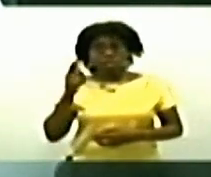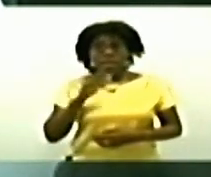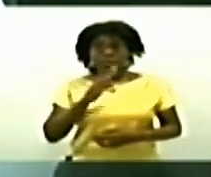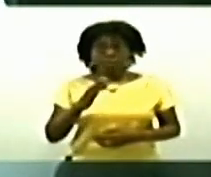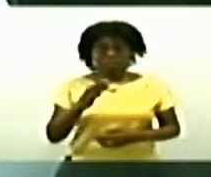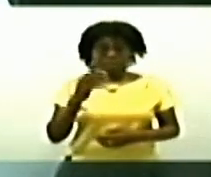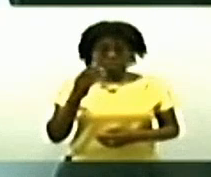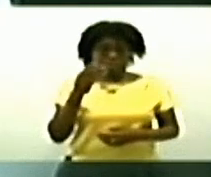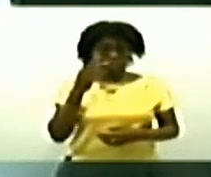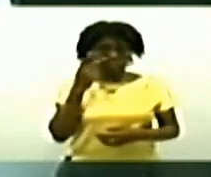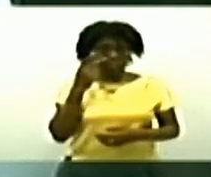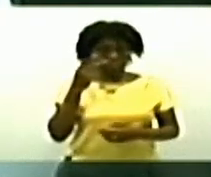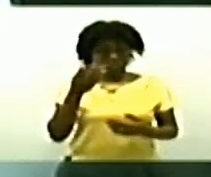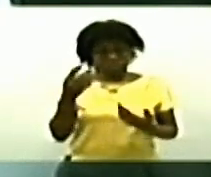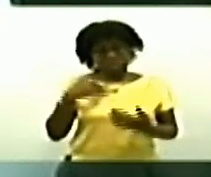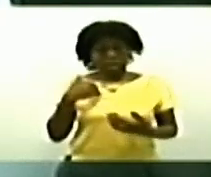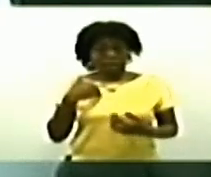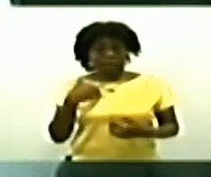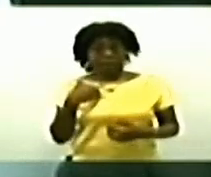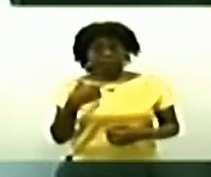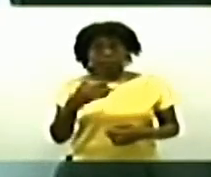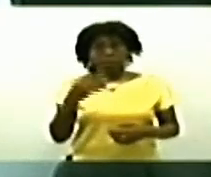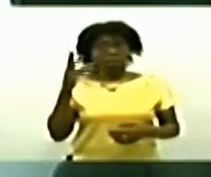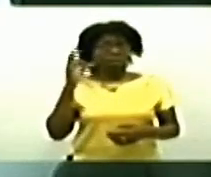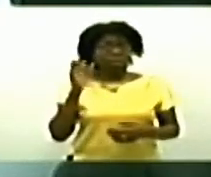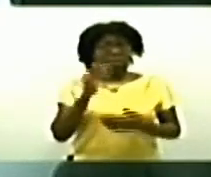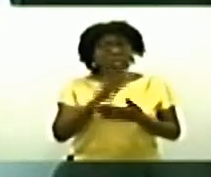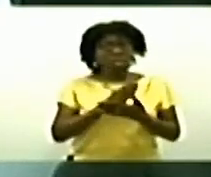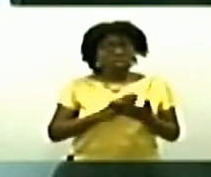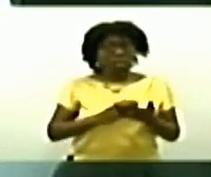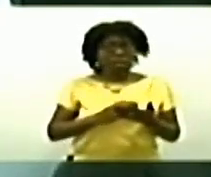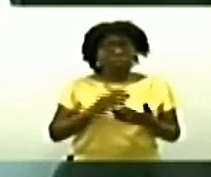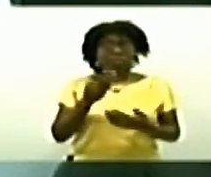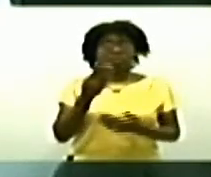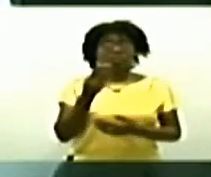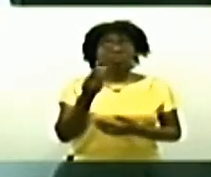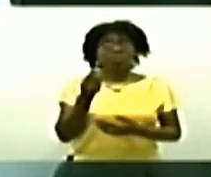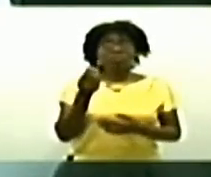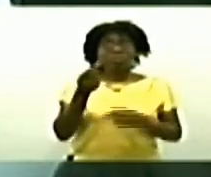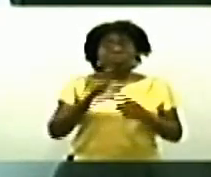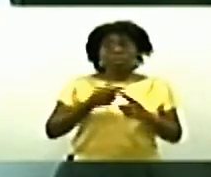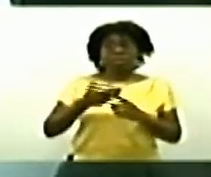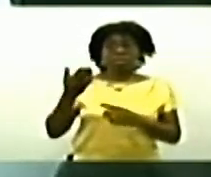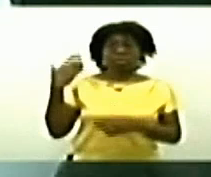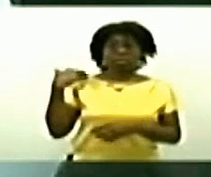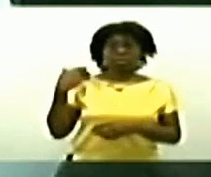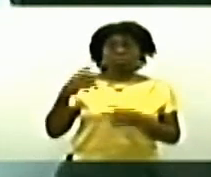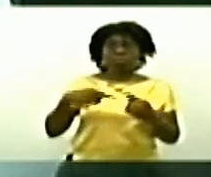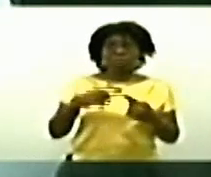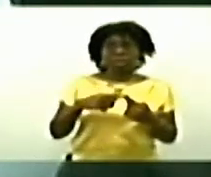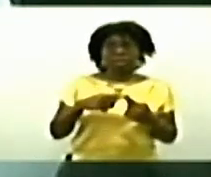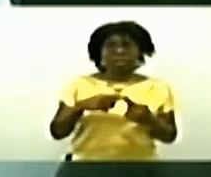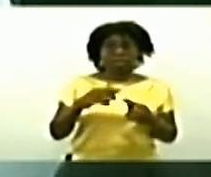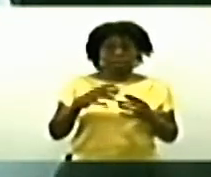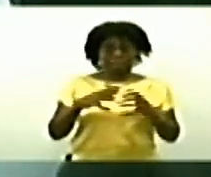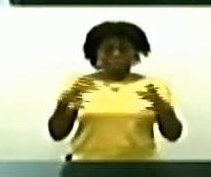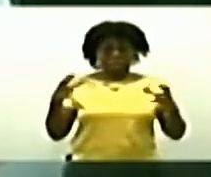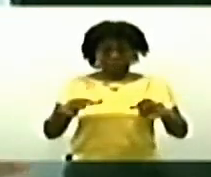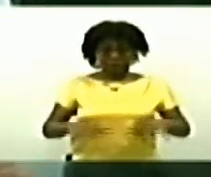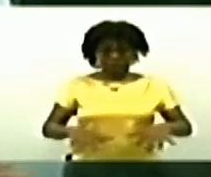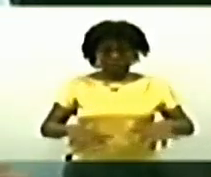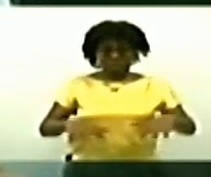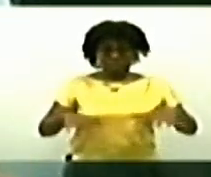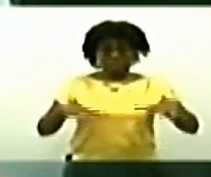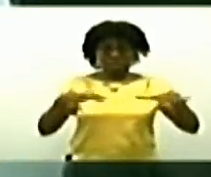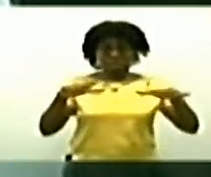a situation, I'm not too sure how true is that, but we've heard about a situation over the past few months when the big flooding happened down